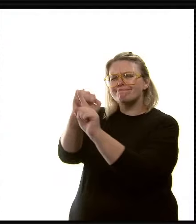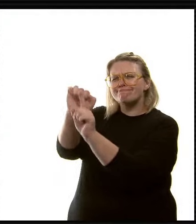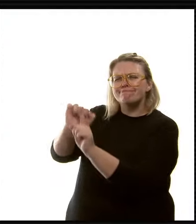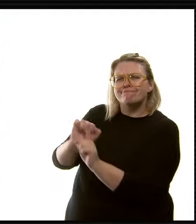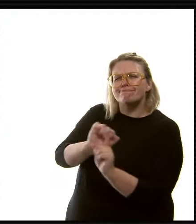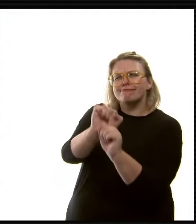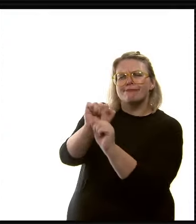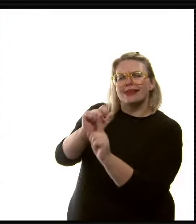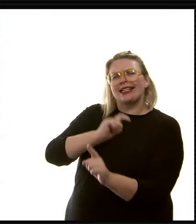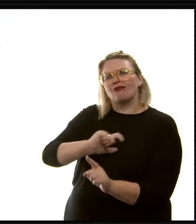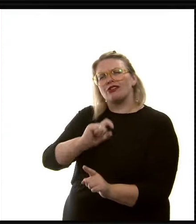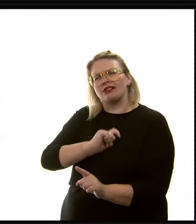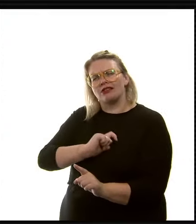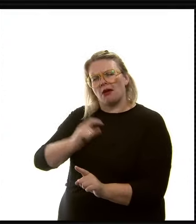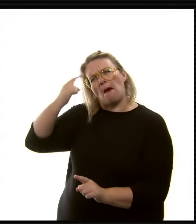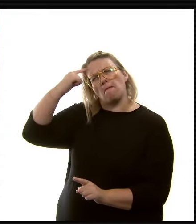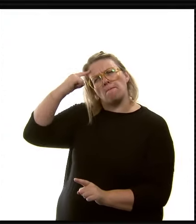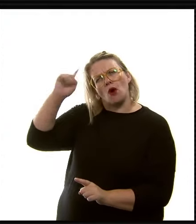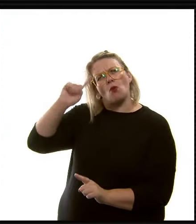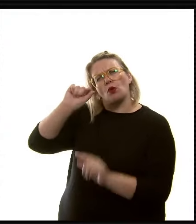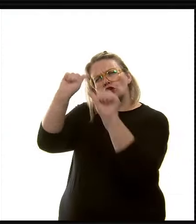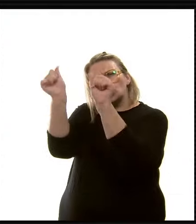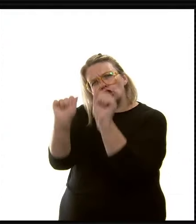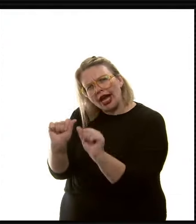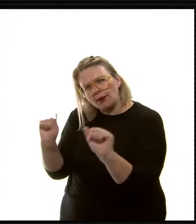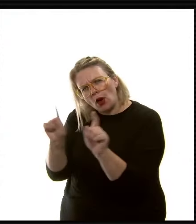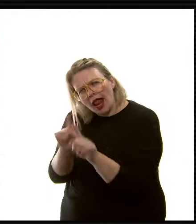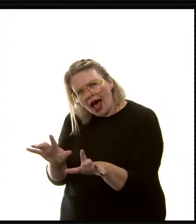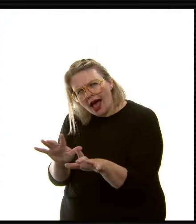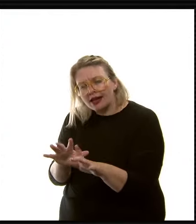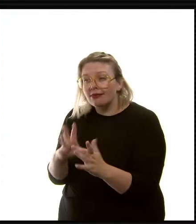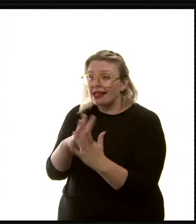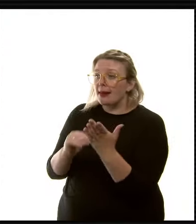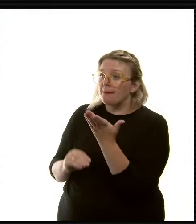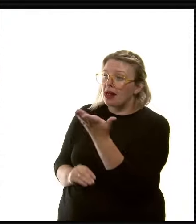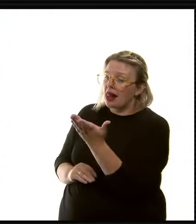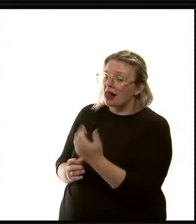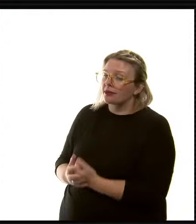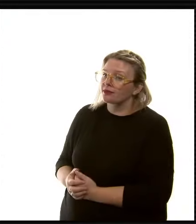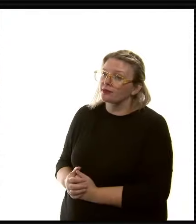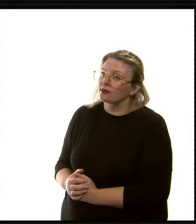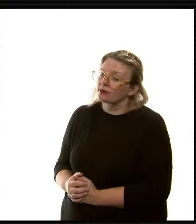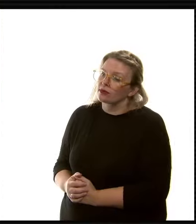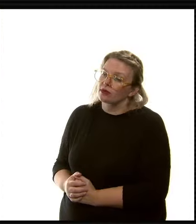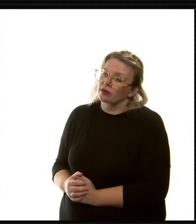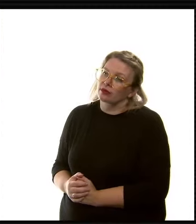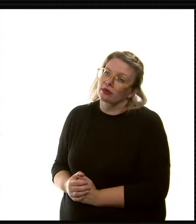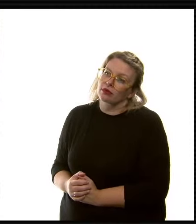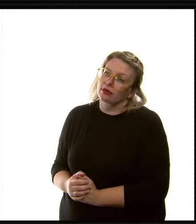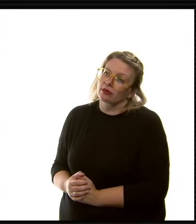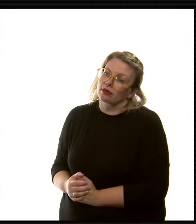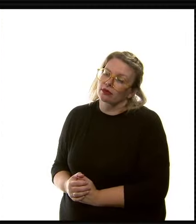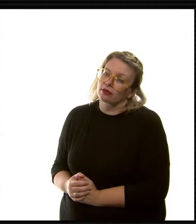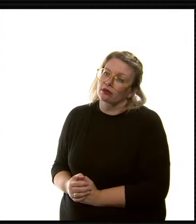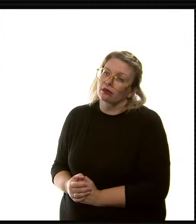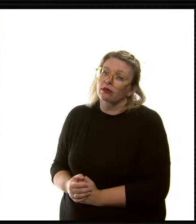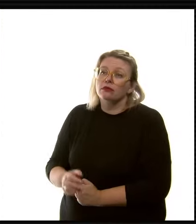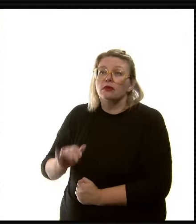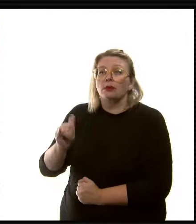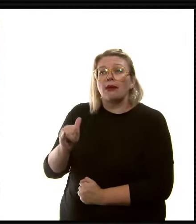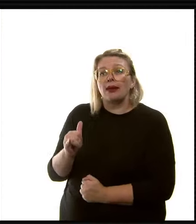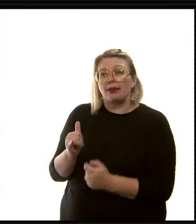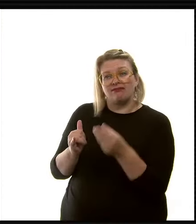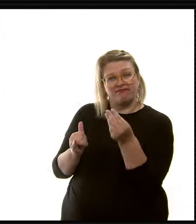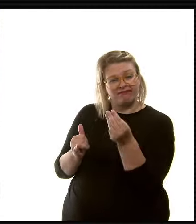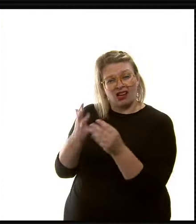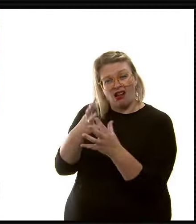We consider what sort of 3D shapes we want to work with. So in this case, our character has, you know, maybe a piece of cardboard in their